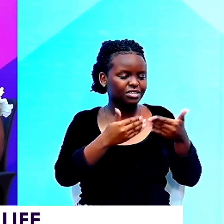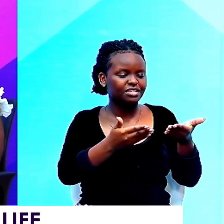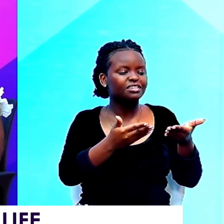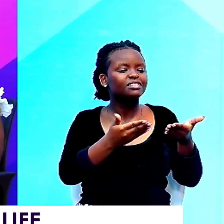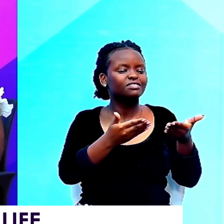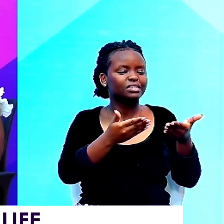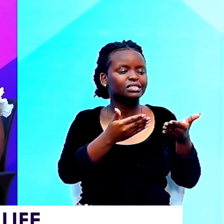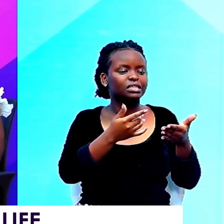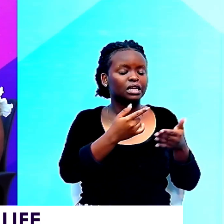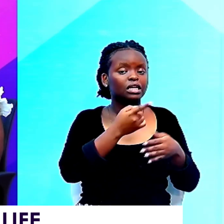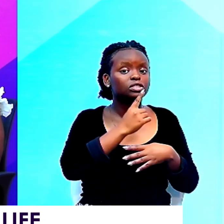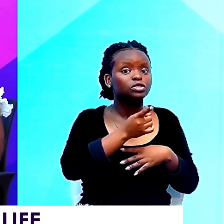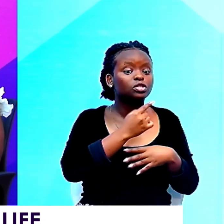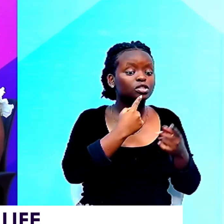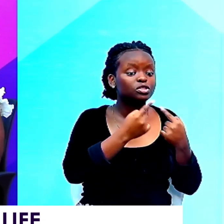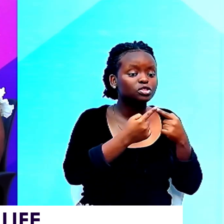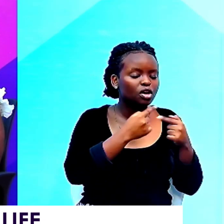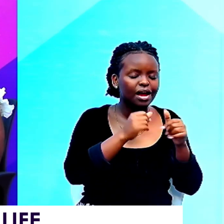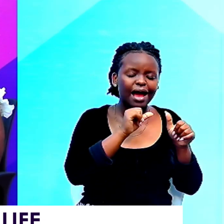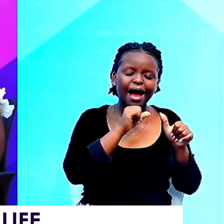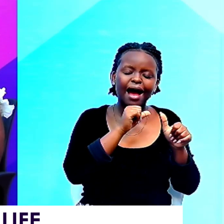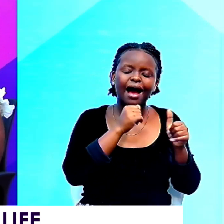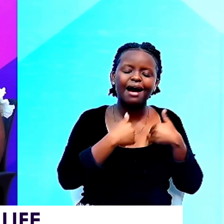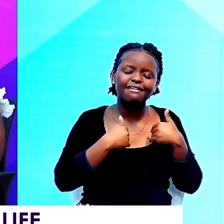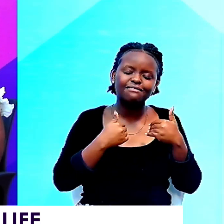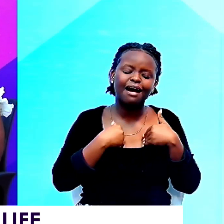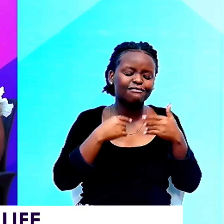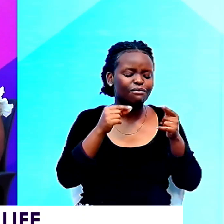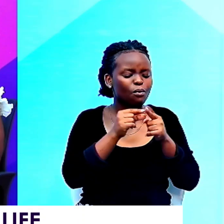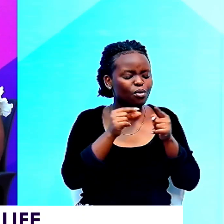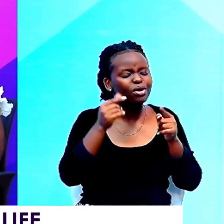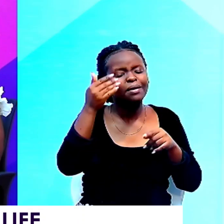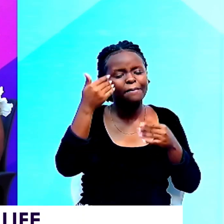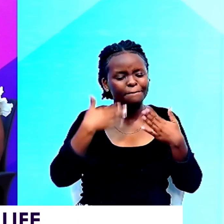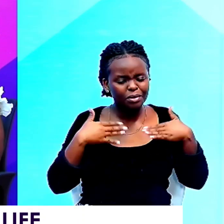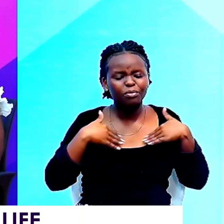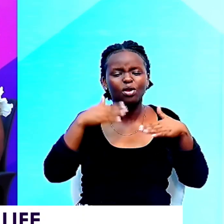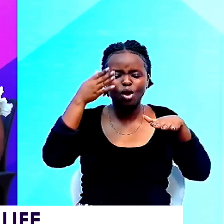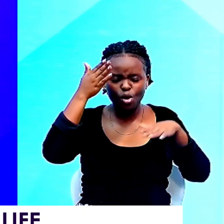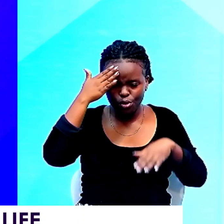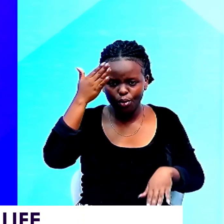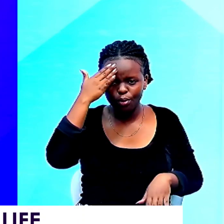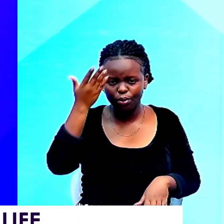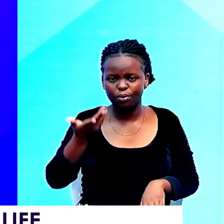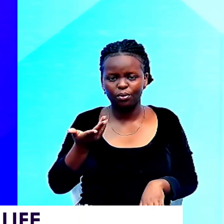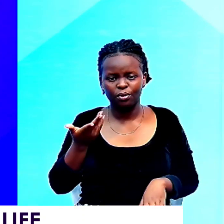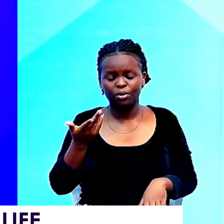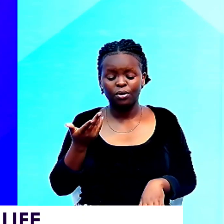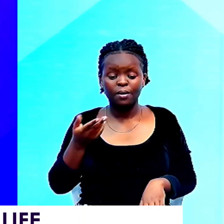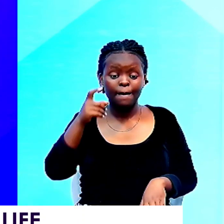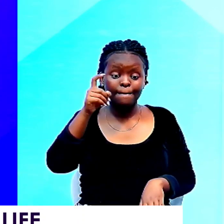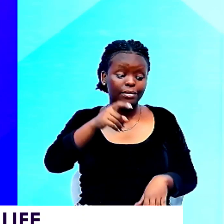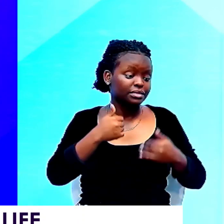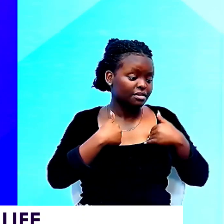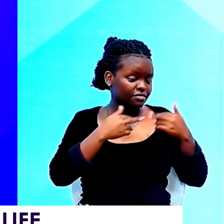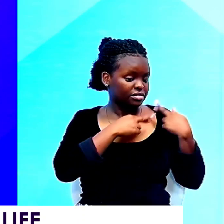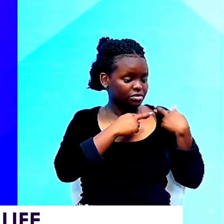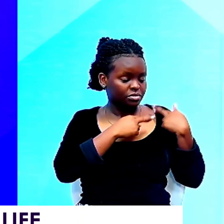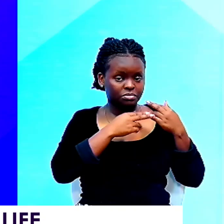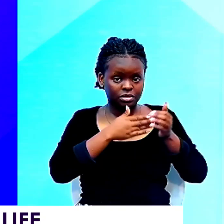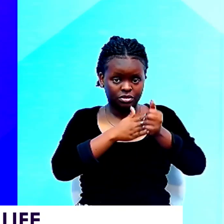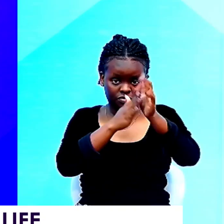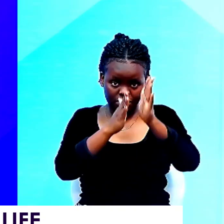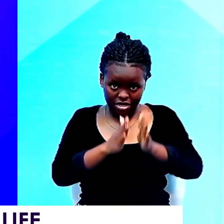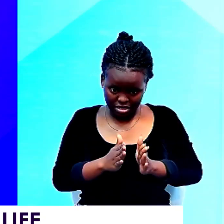notice. There's always word in the air. Right. So I'm always thinking that it should be the responsibility of the leaders